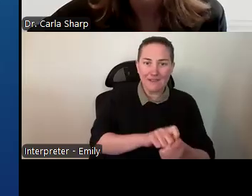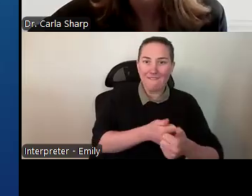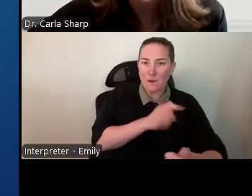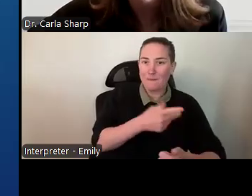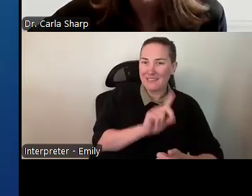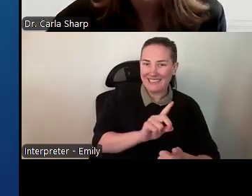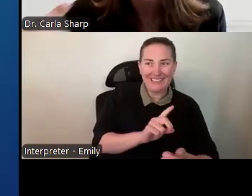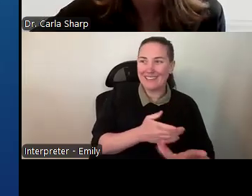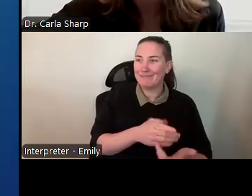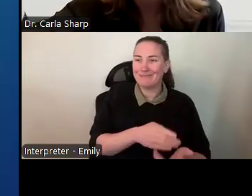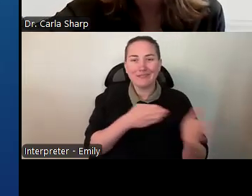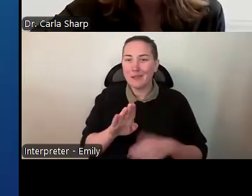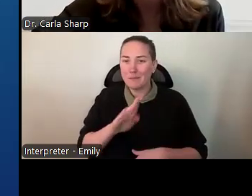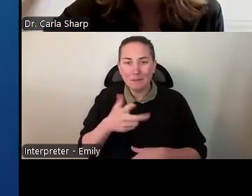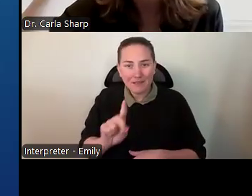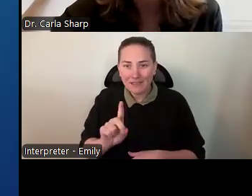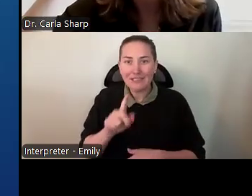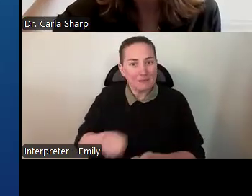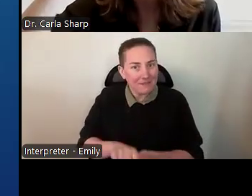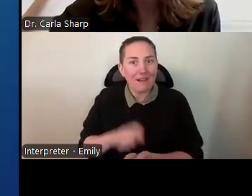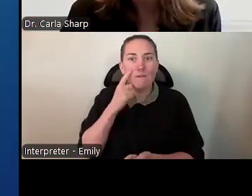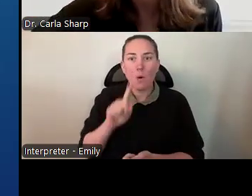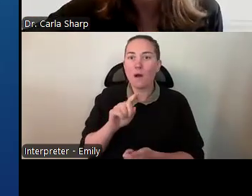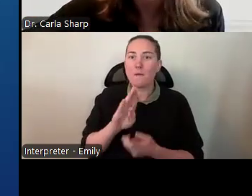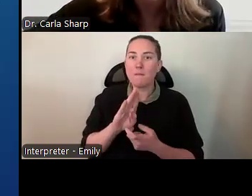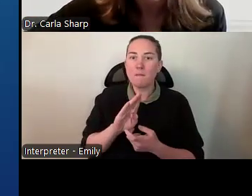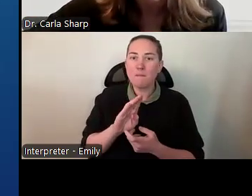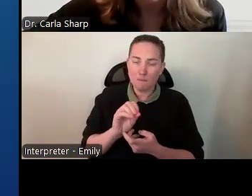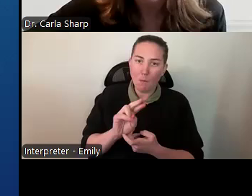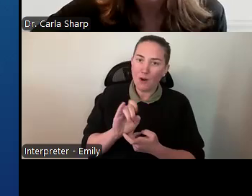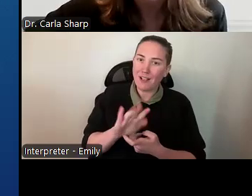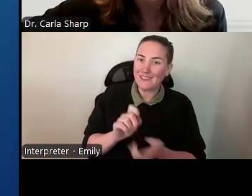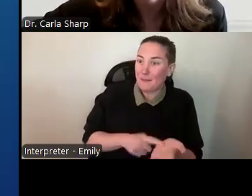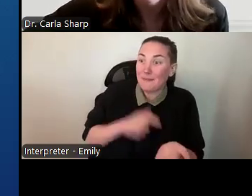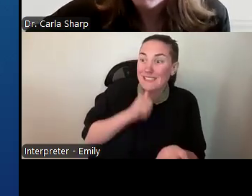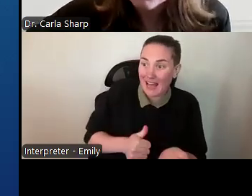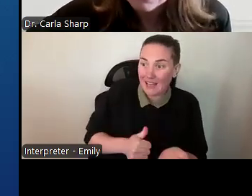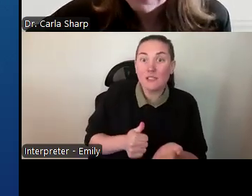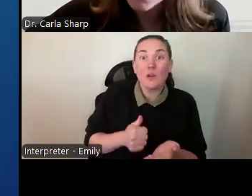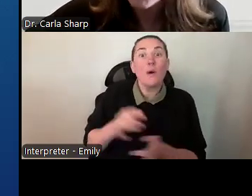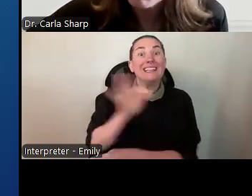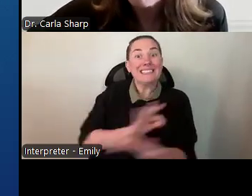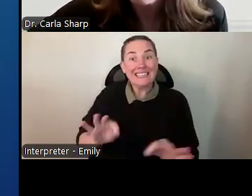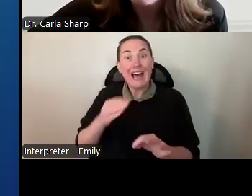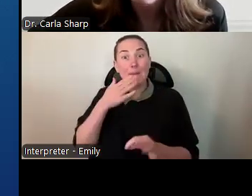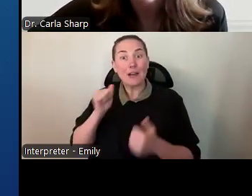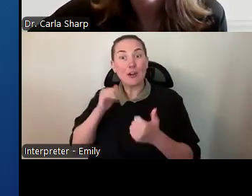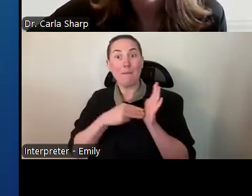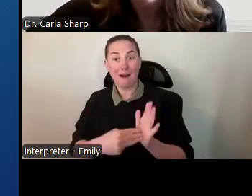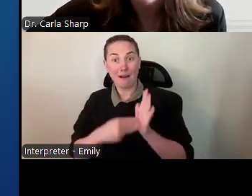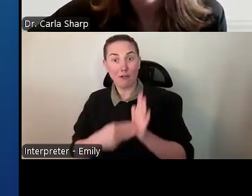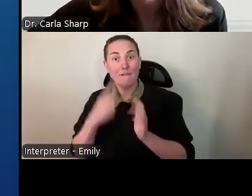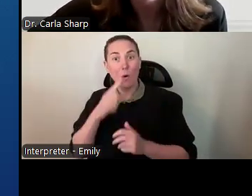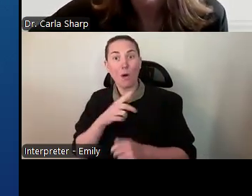factor, the borderline symptoms onto a borderline factor. In fact, the best model for understanding how personality